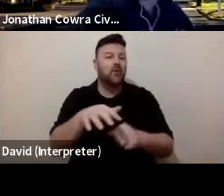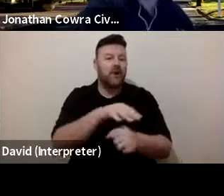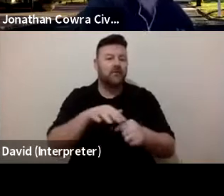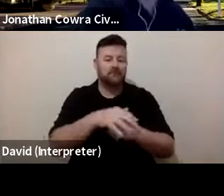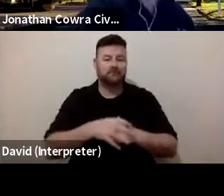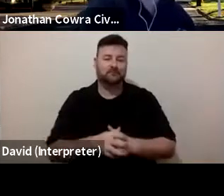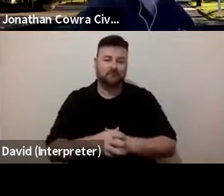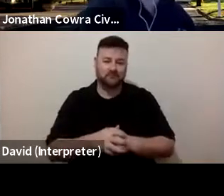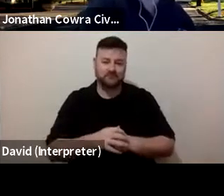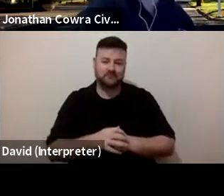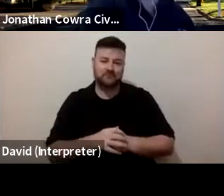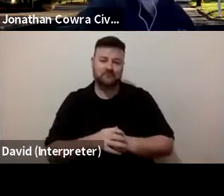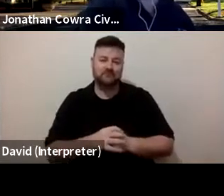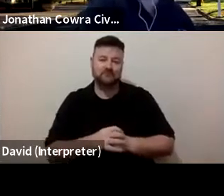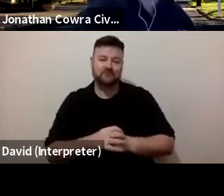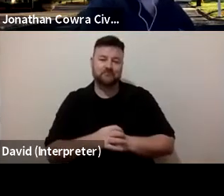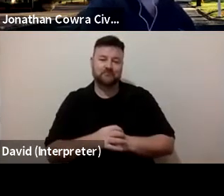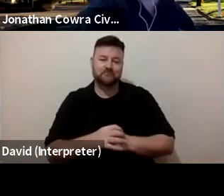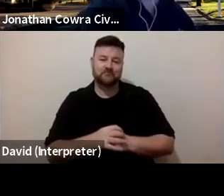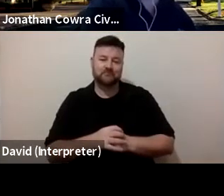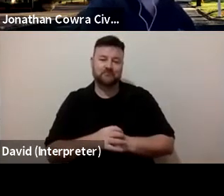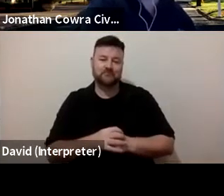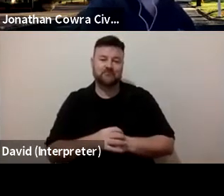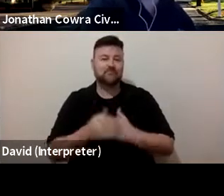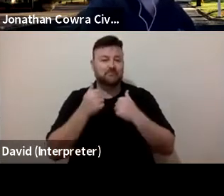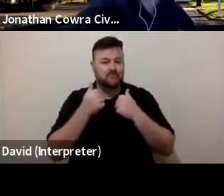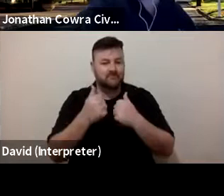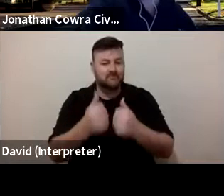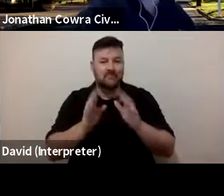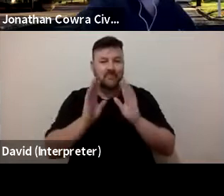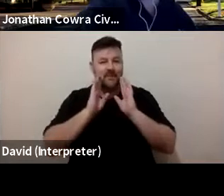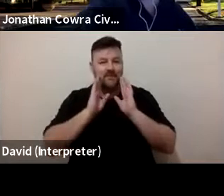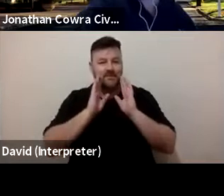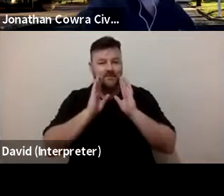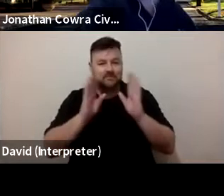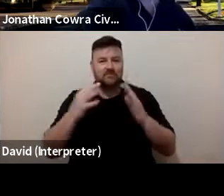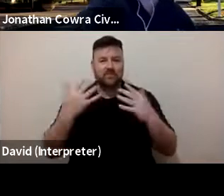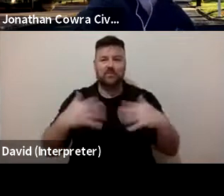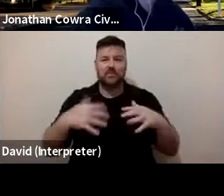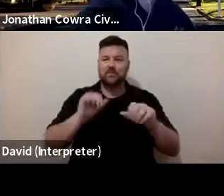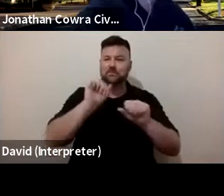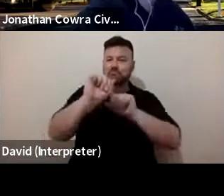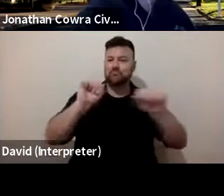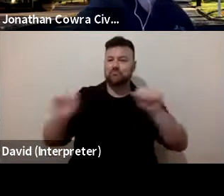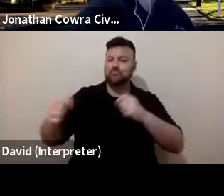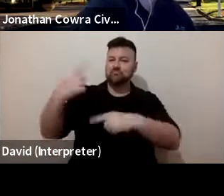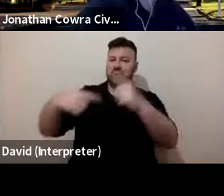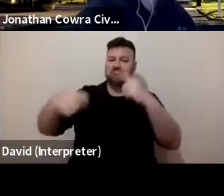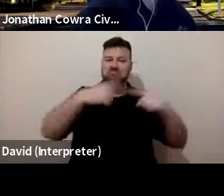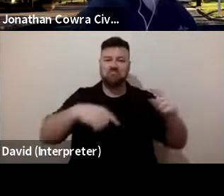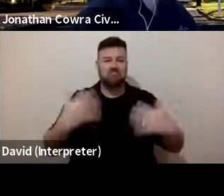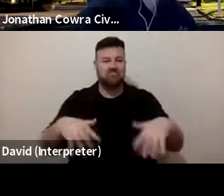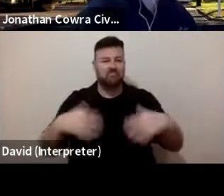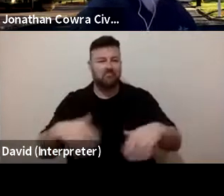in Learning program? Cheers. Thanks, Celia. Amazing to hear such such varied experiences. So yeah, so I